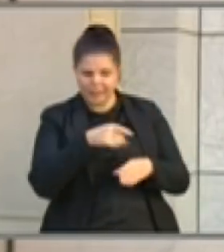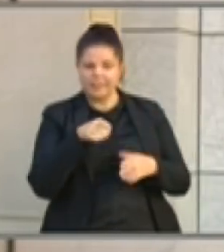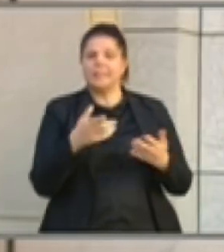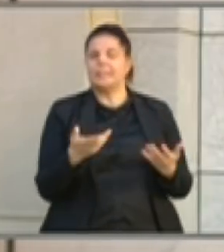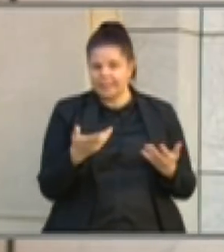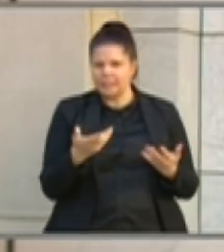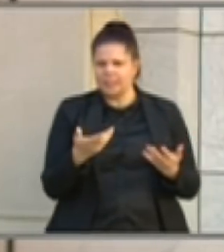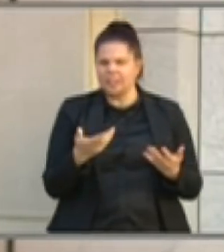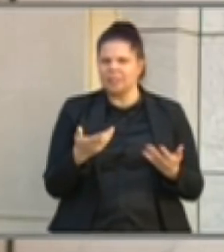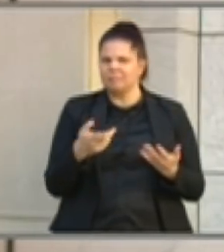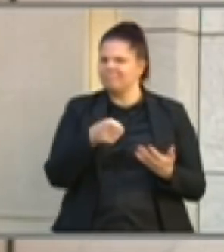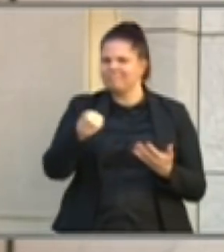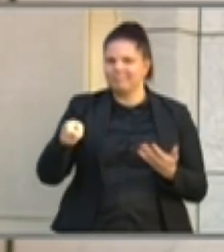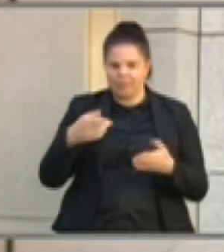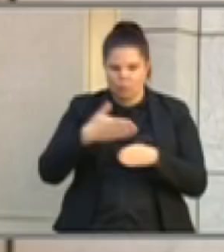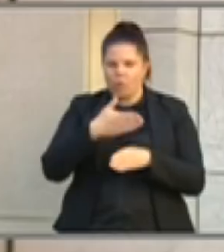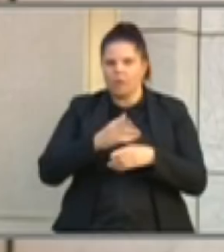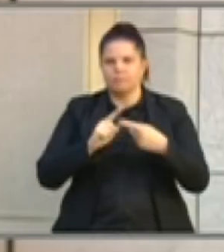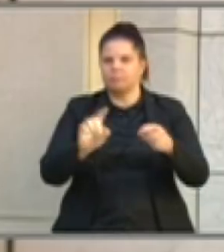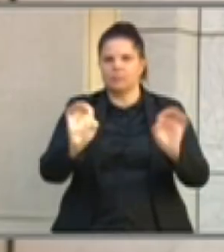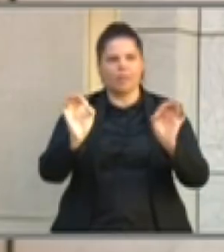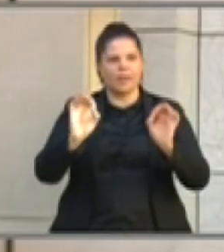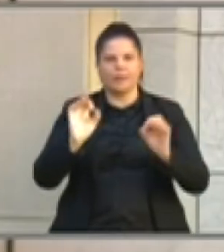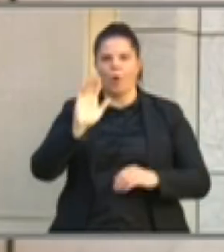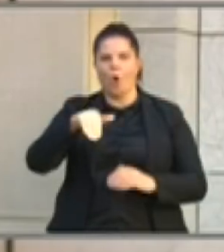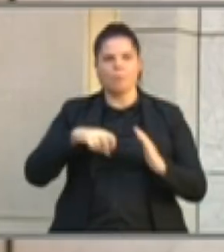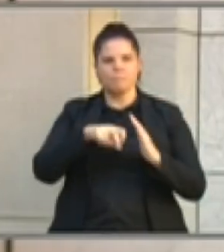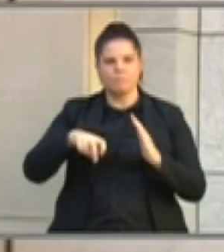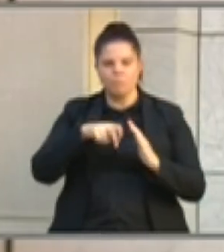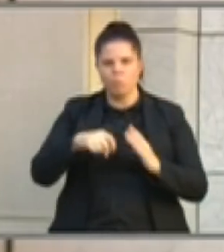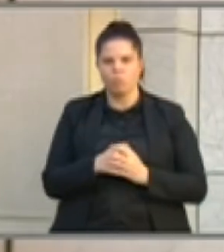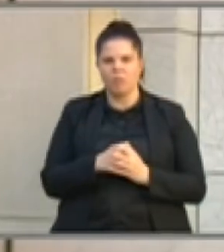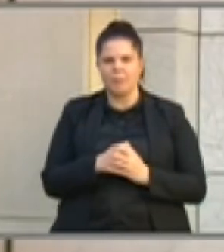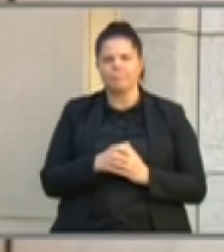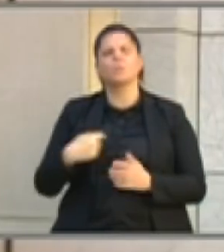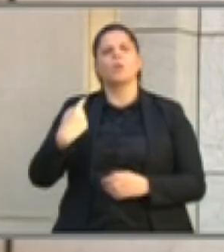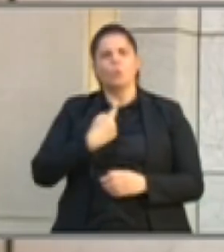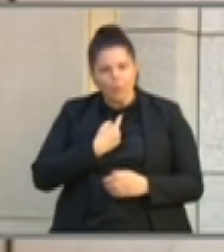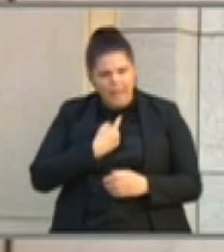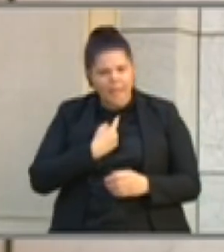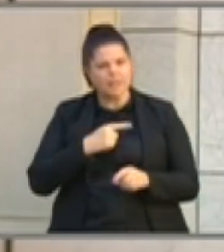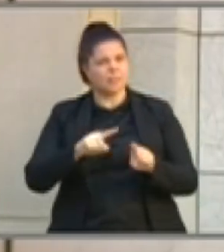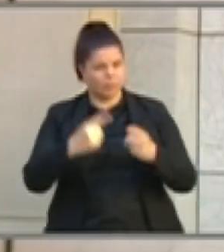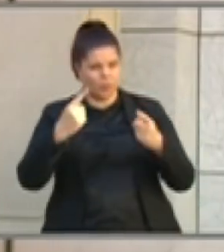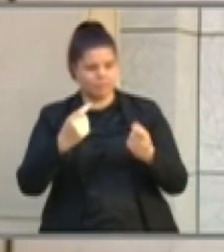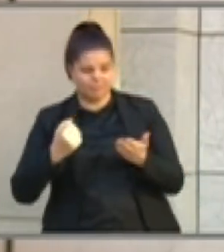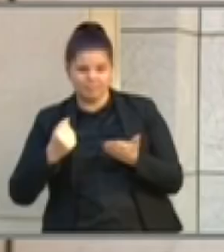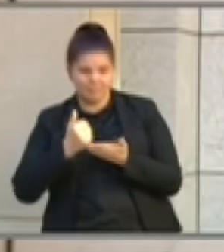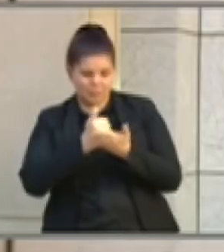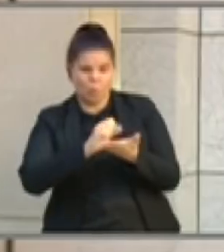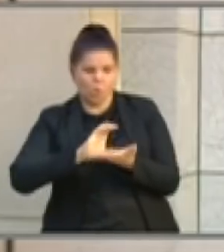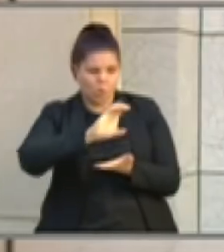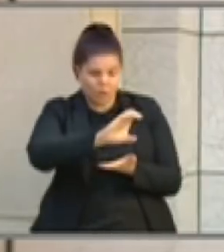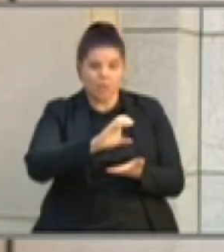is providing this support to employers when their businesses are still functioning, when their employees are actually still at